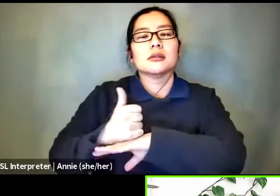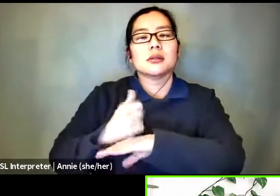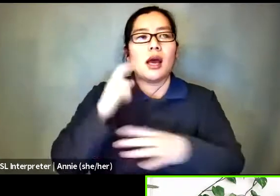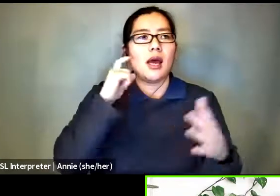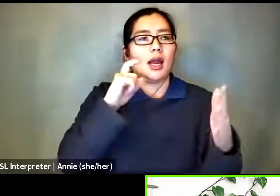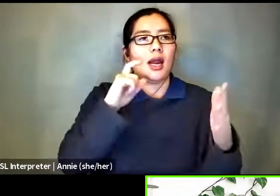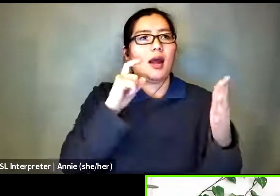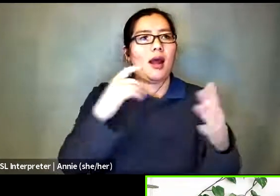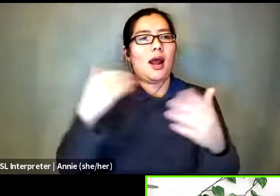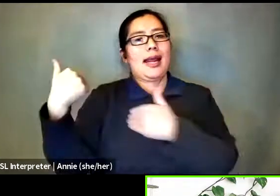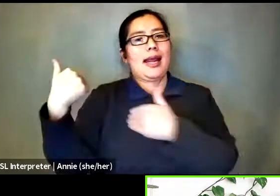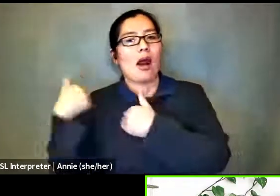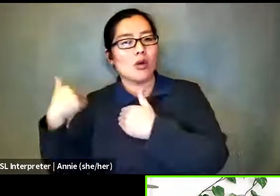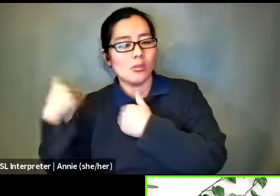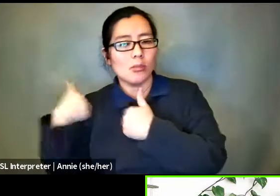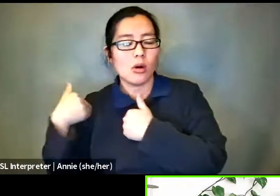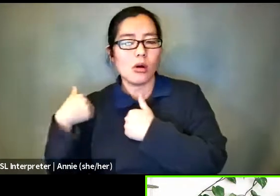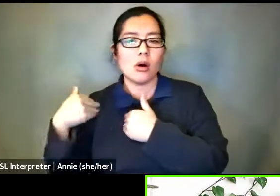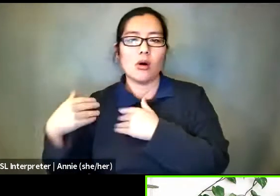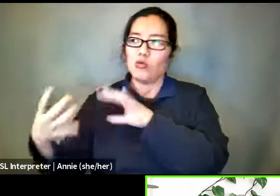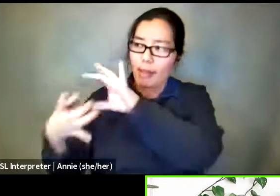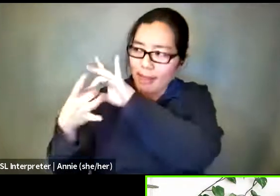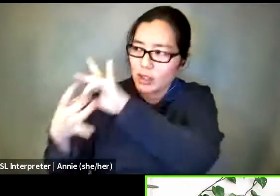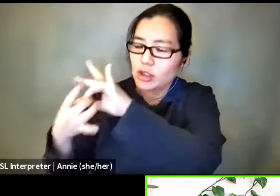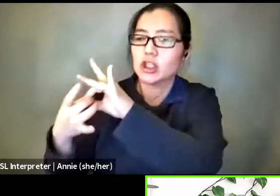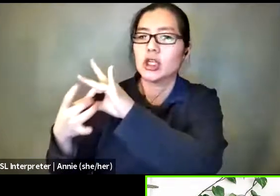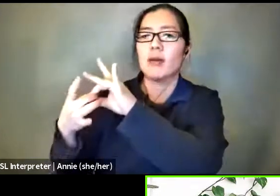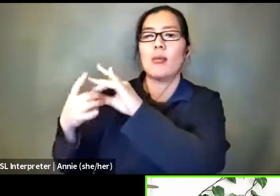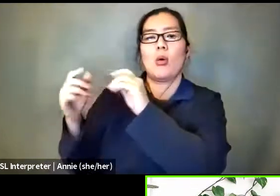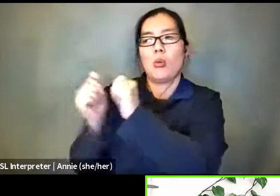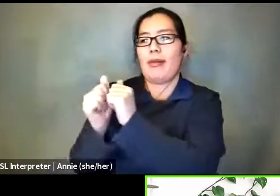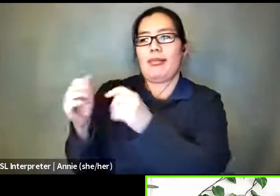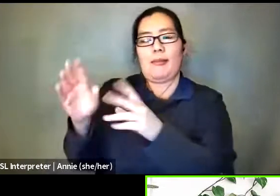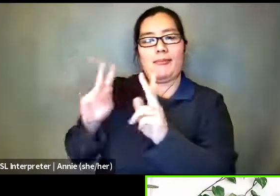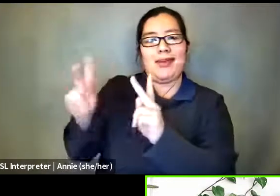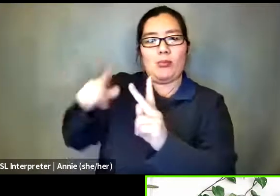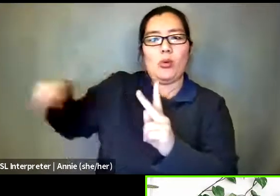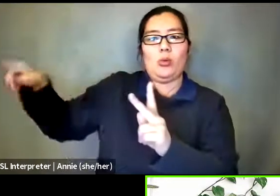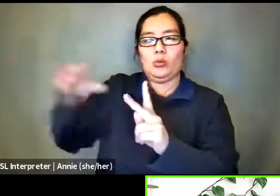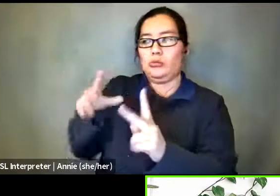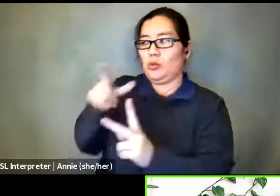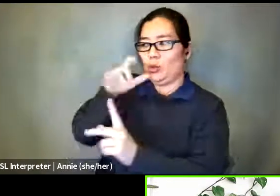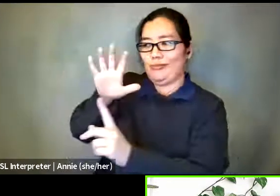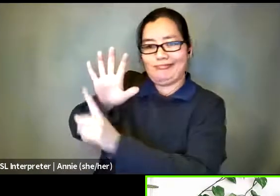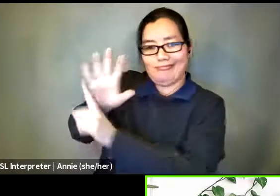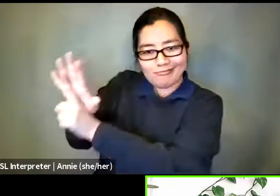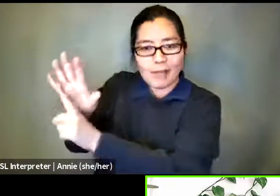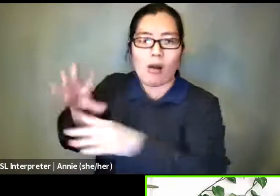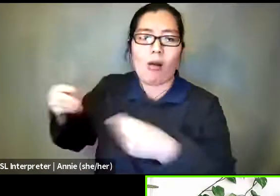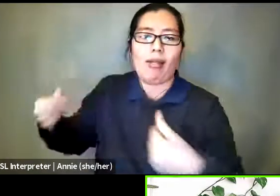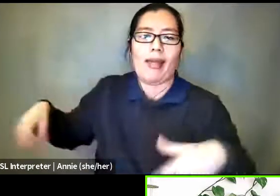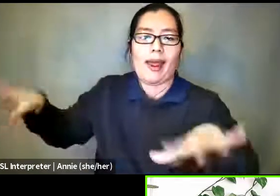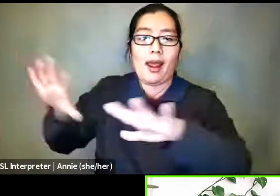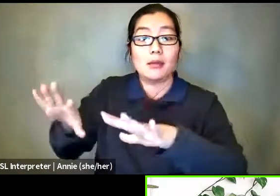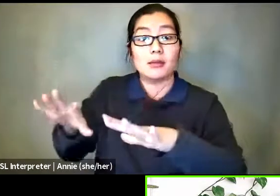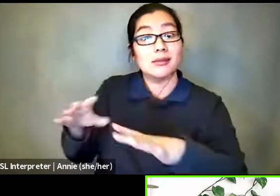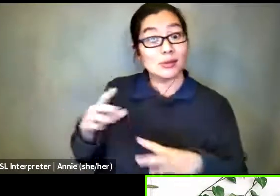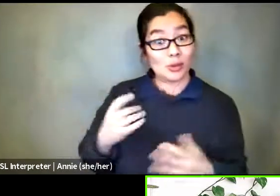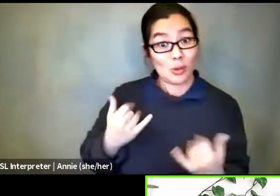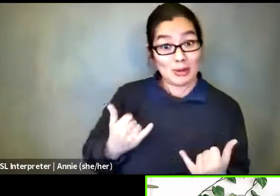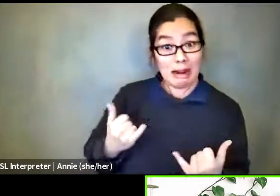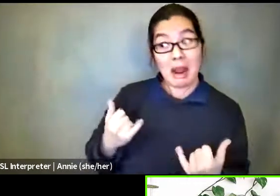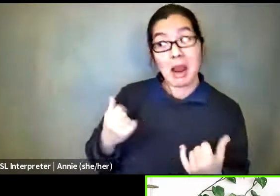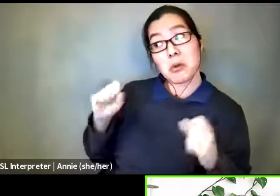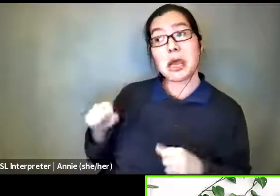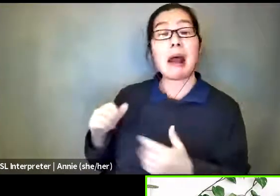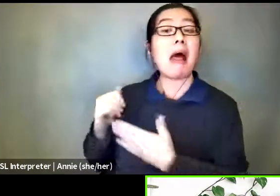personal relationships with the original people whose lands you're on as well. So where possible, you can even these days help them get their lands back. So